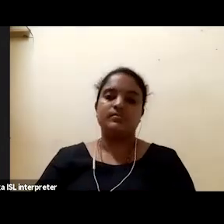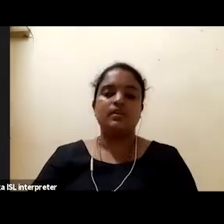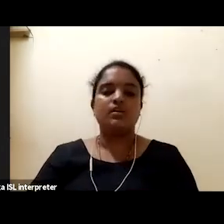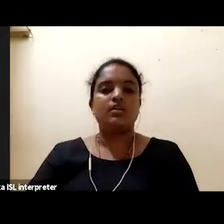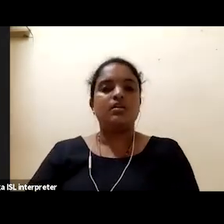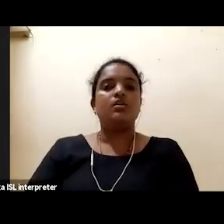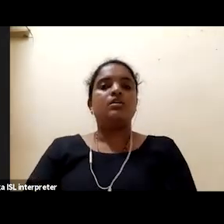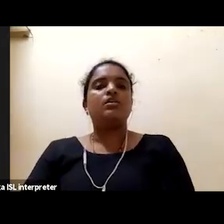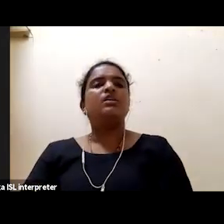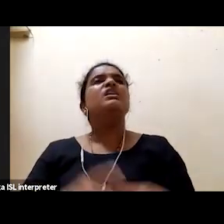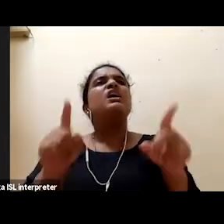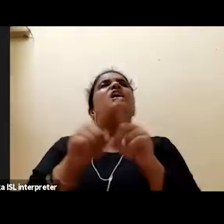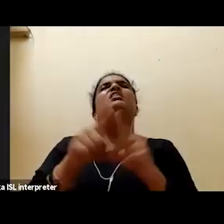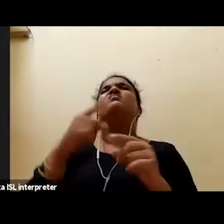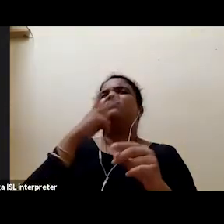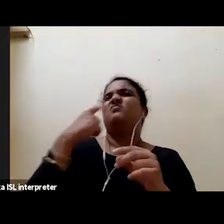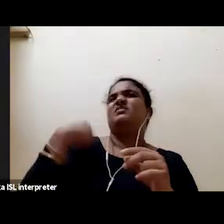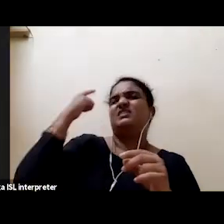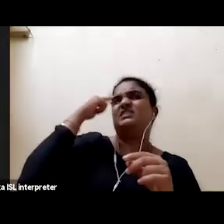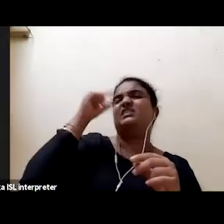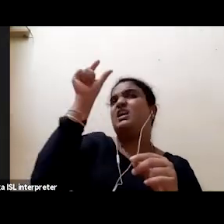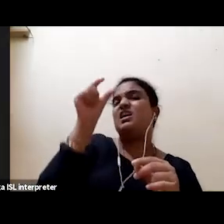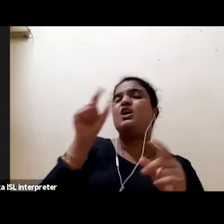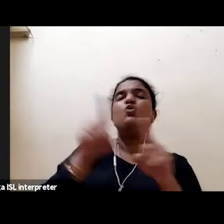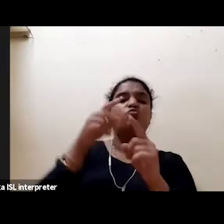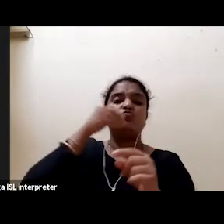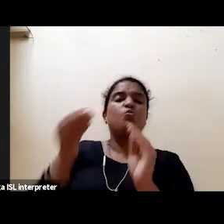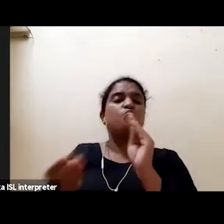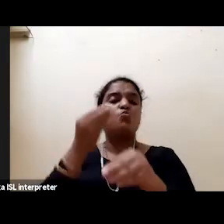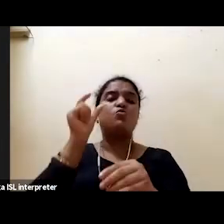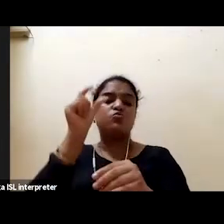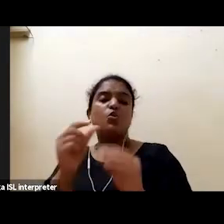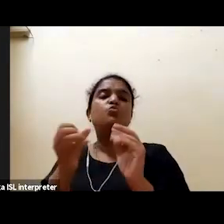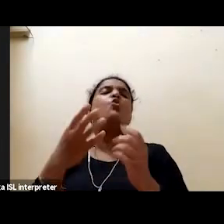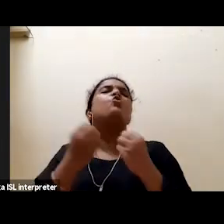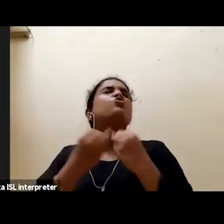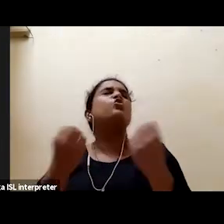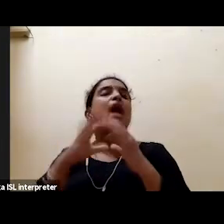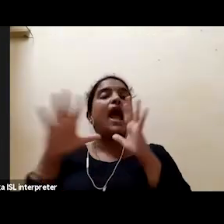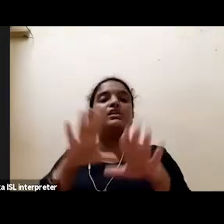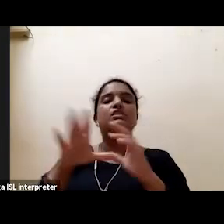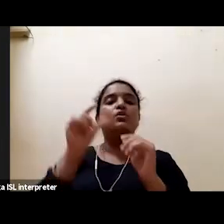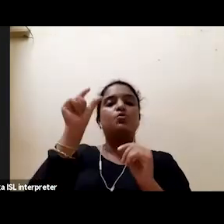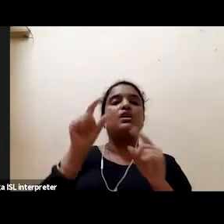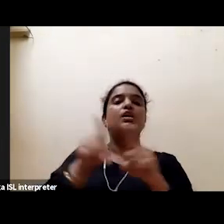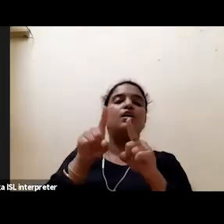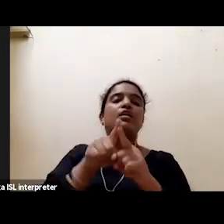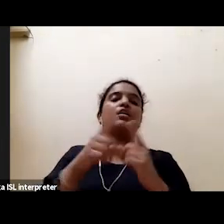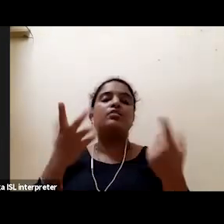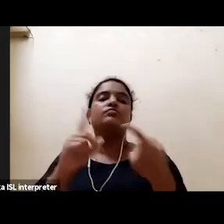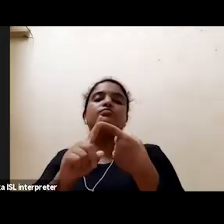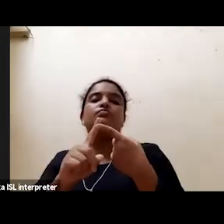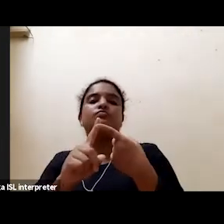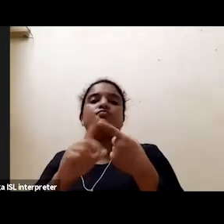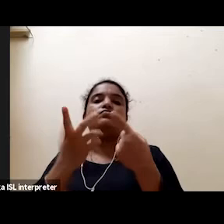The words that you should lean on are action words, especially in cooking. There are hundreds and hundreds of action words, like